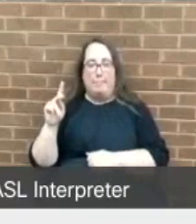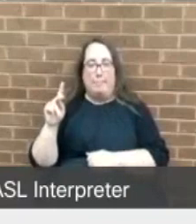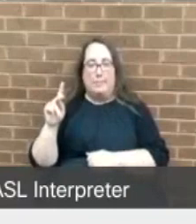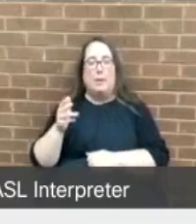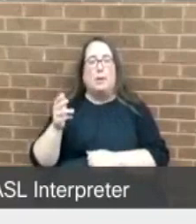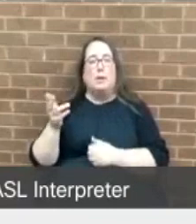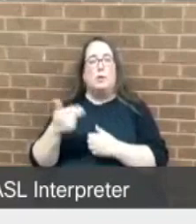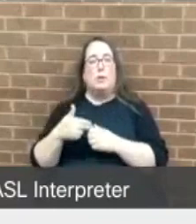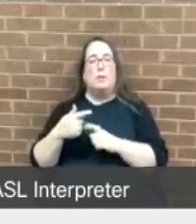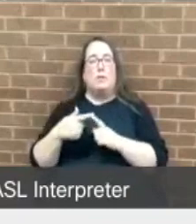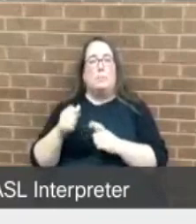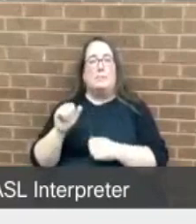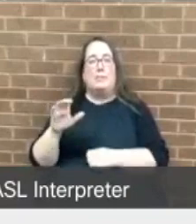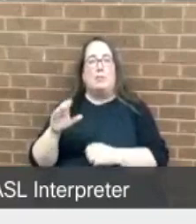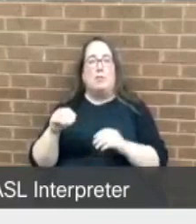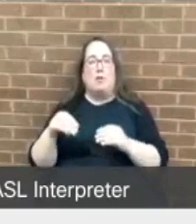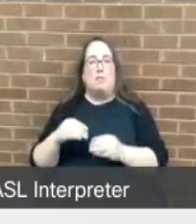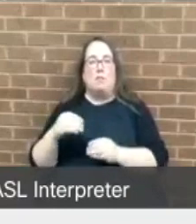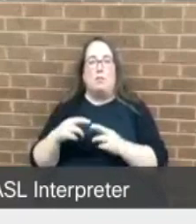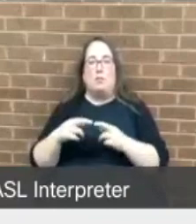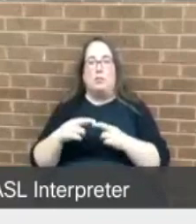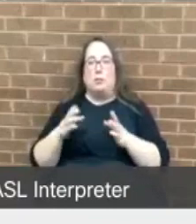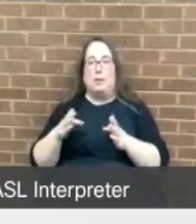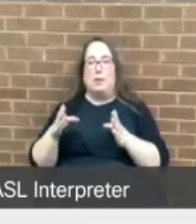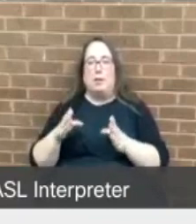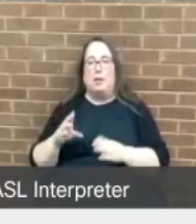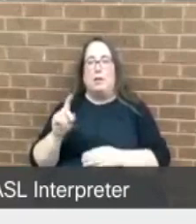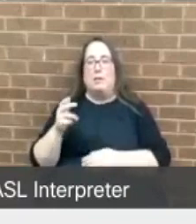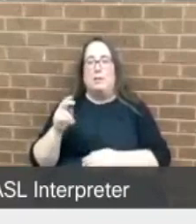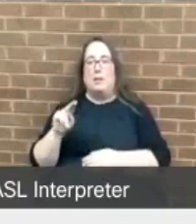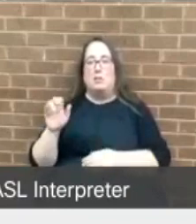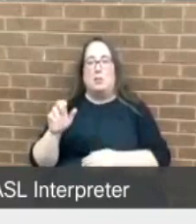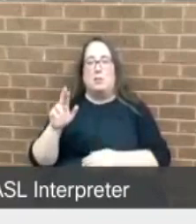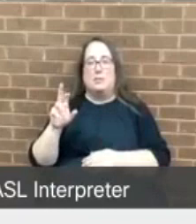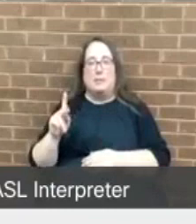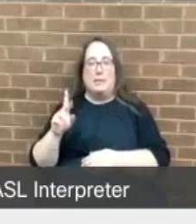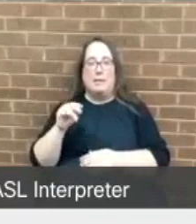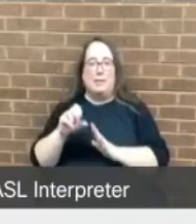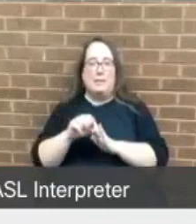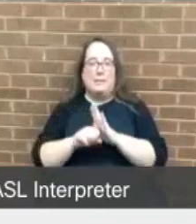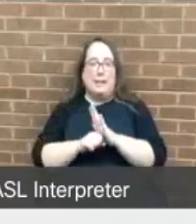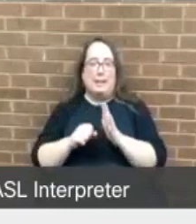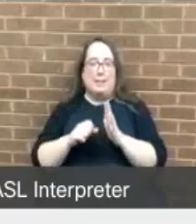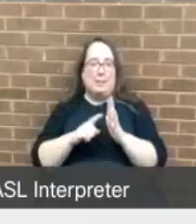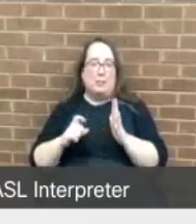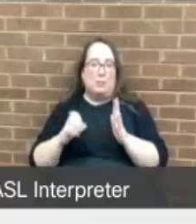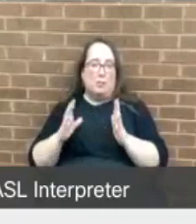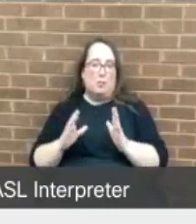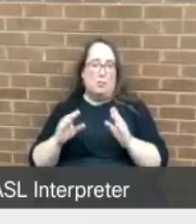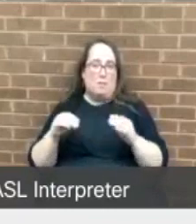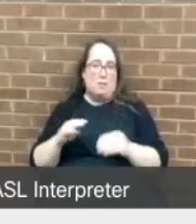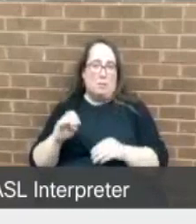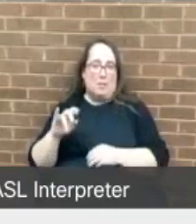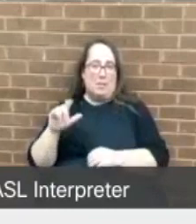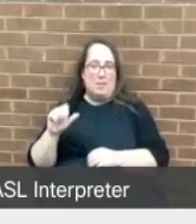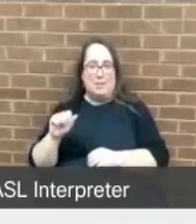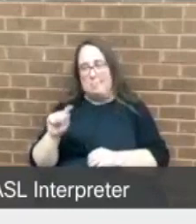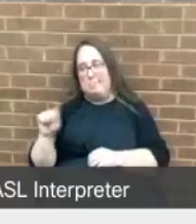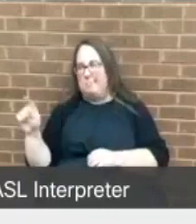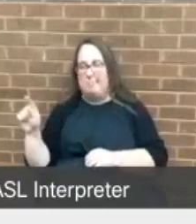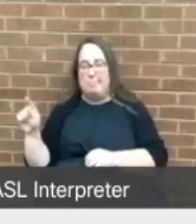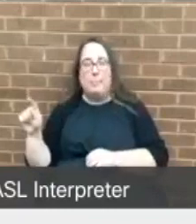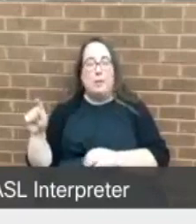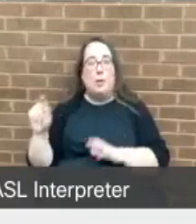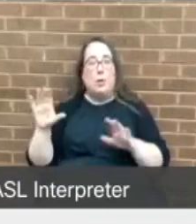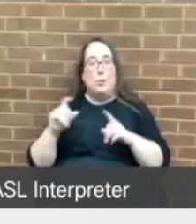from the Secretary's Office is Regional Planner Dan Janusek and our State Legislative Officer Melissa Einhorn. It's great to be speaking